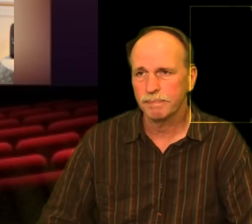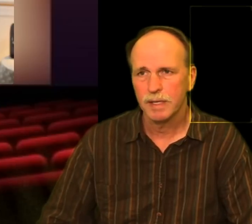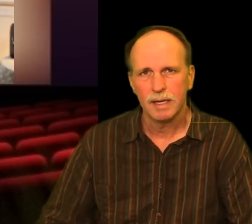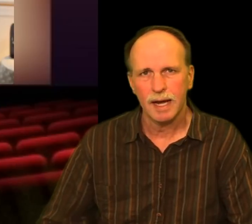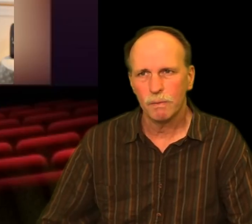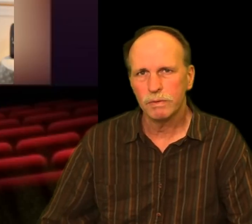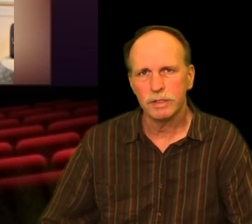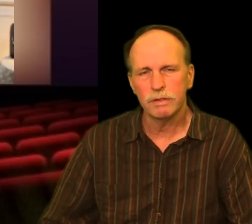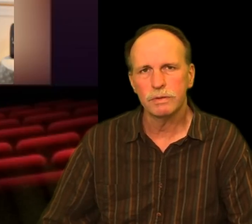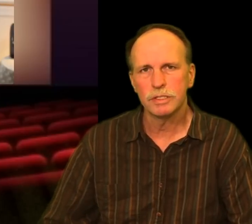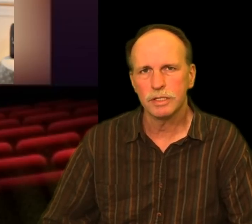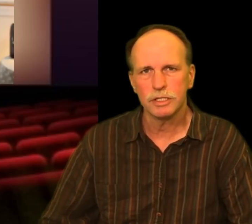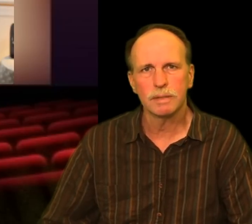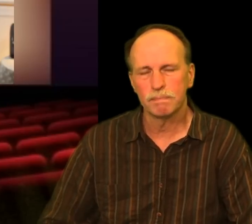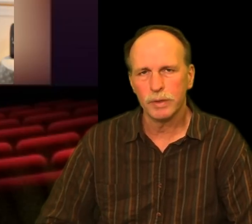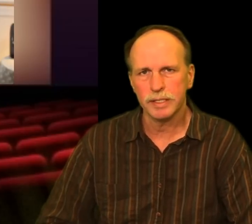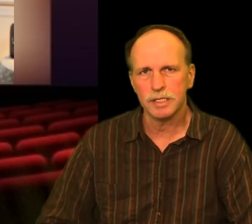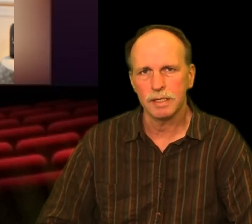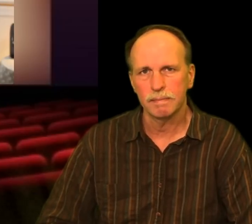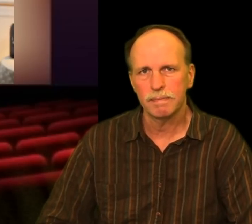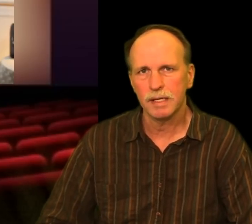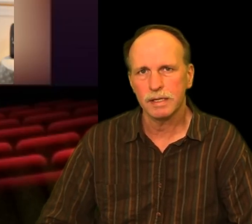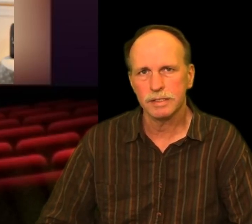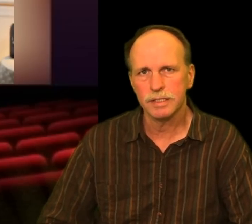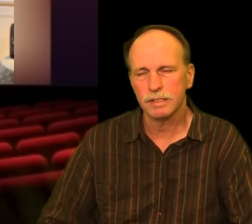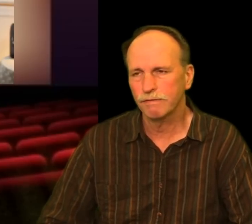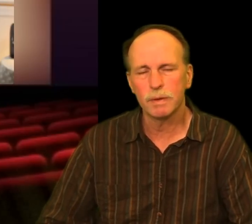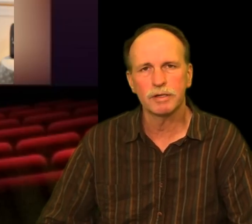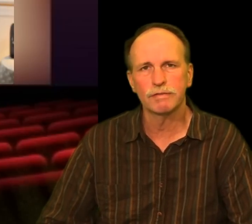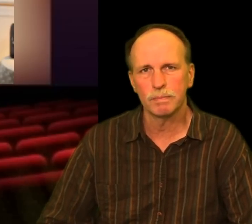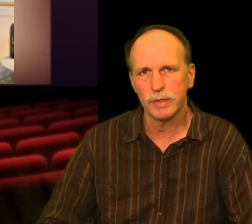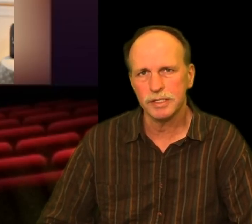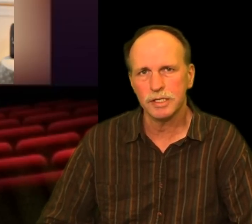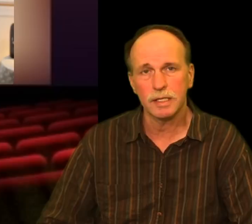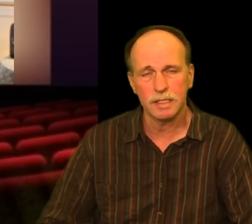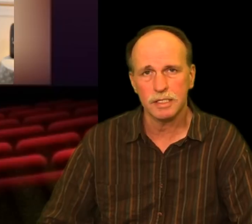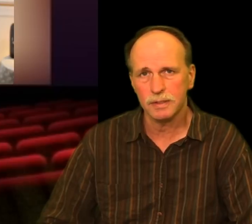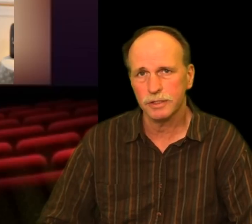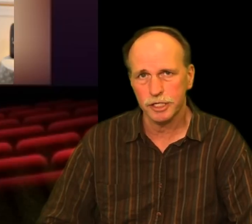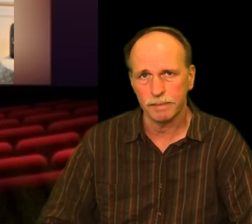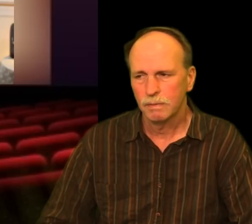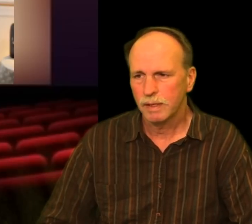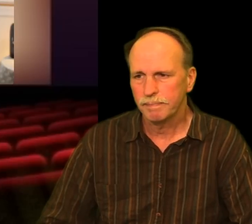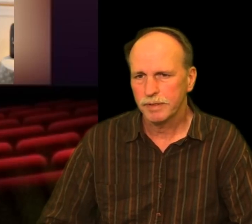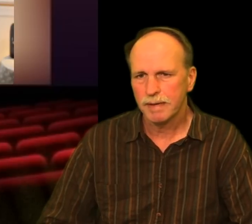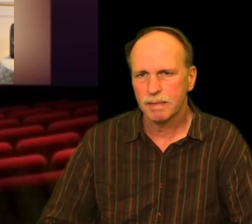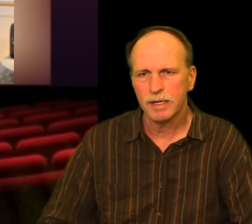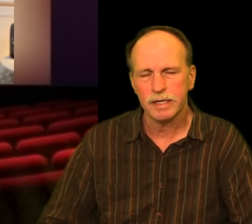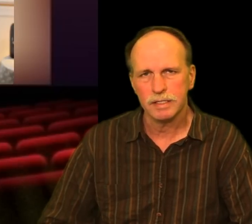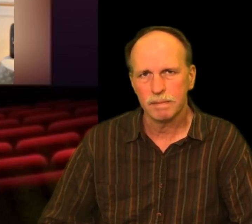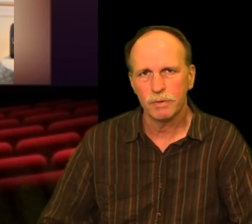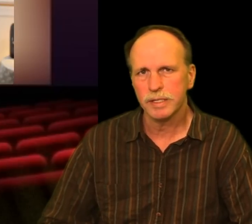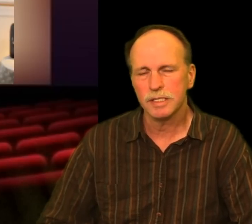say, "I won't use the term buoyancy because the formula for buoyancy contains little g"? Well, the